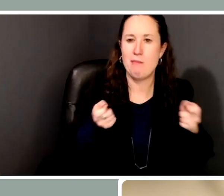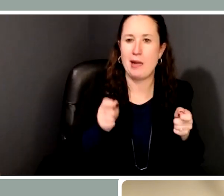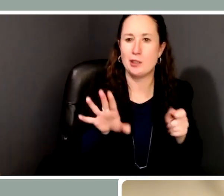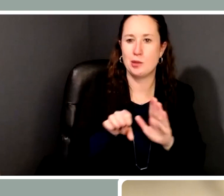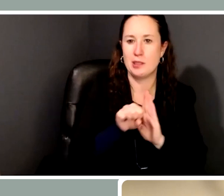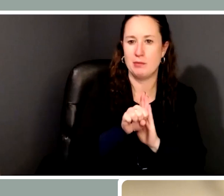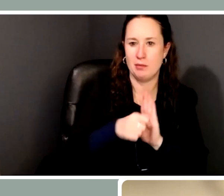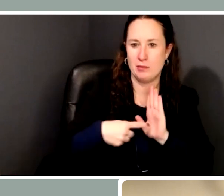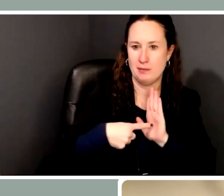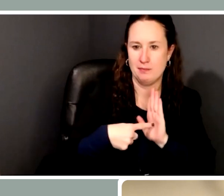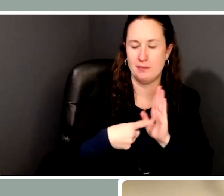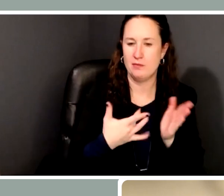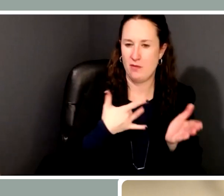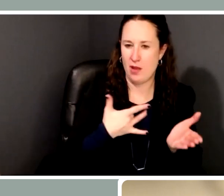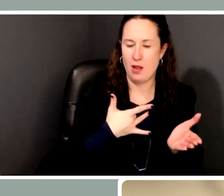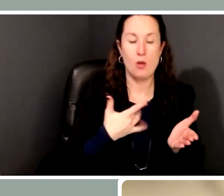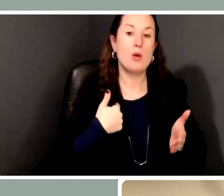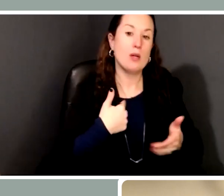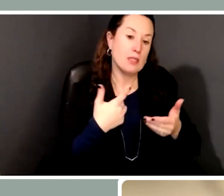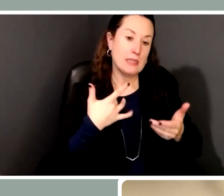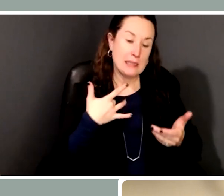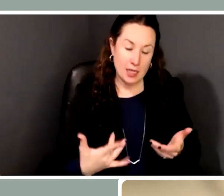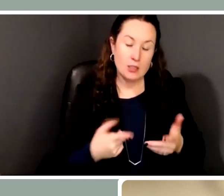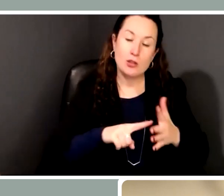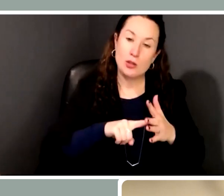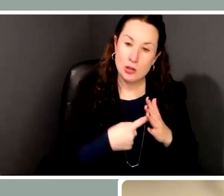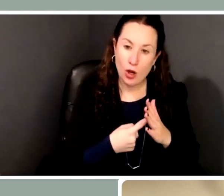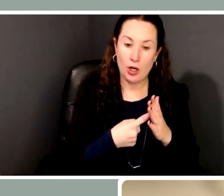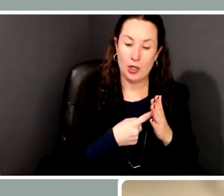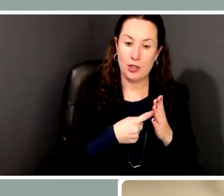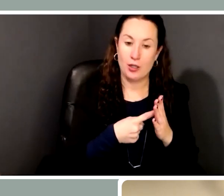we tend to try and start with something that